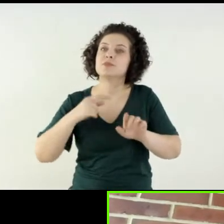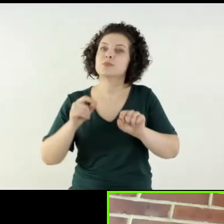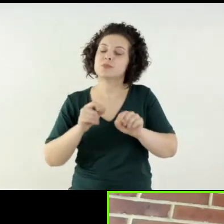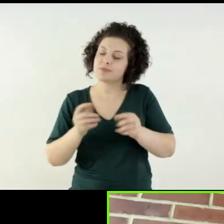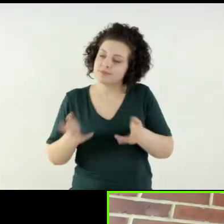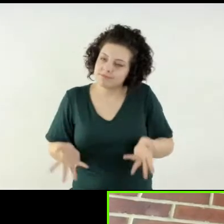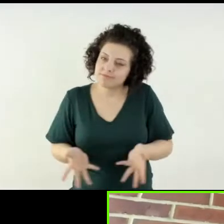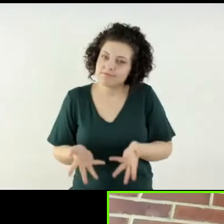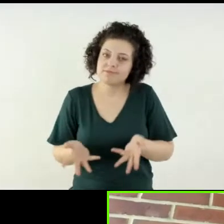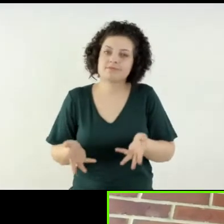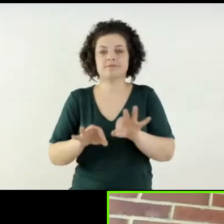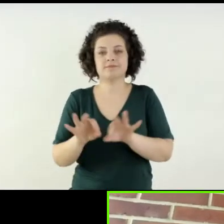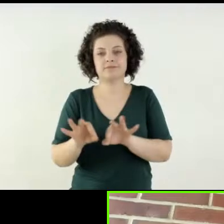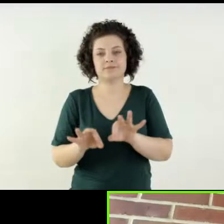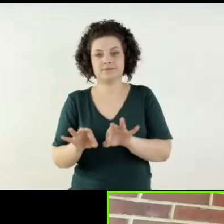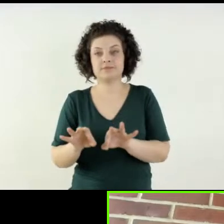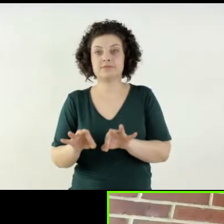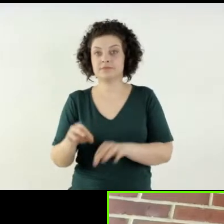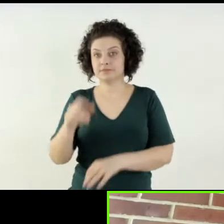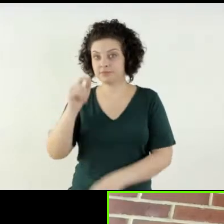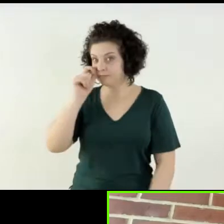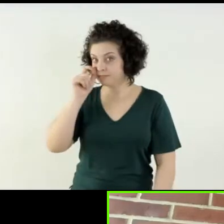It's interesting,